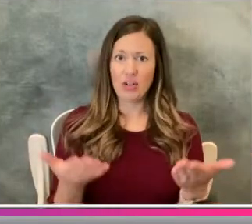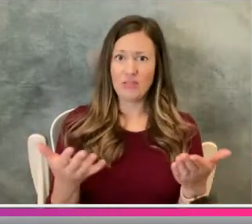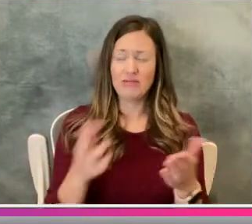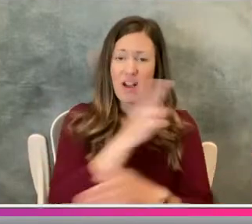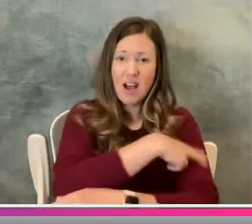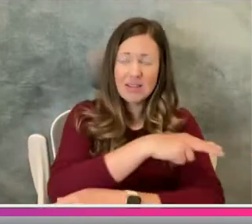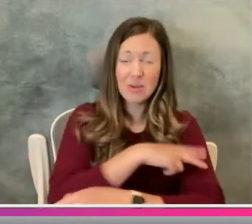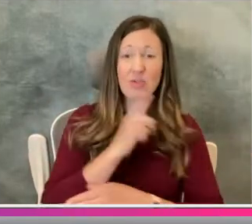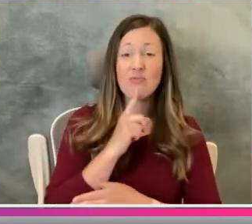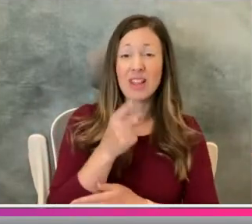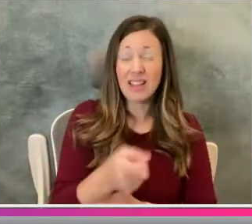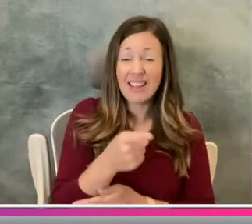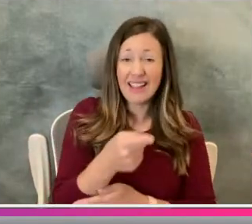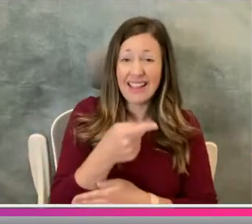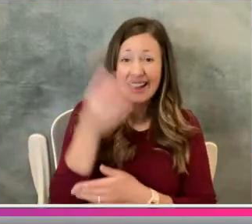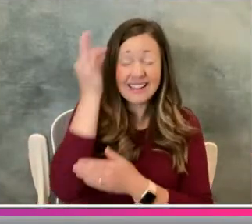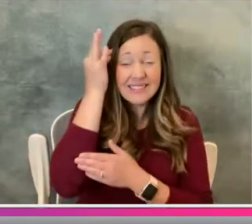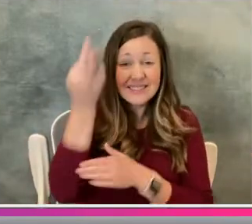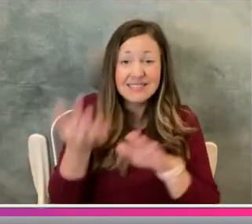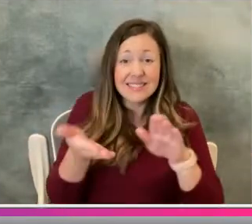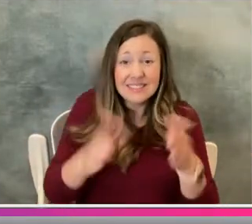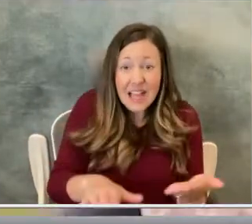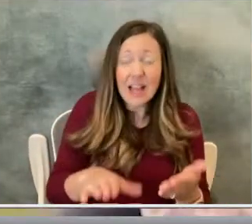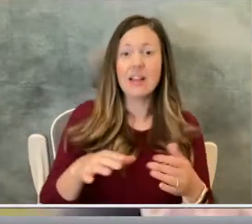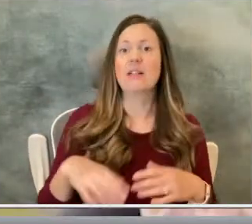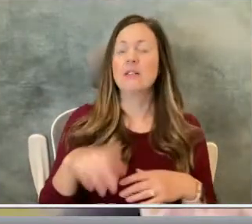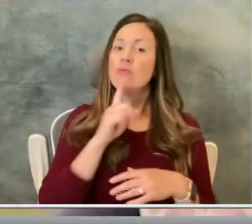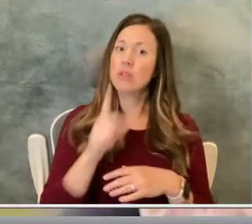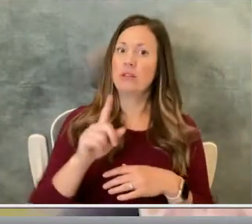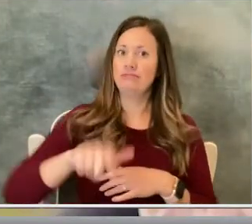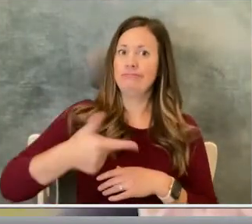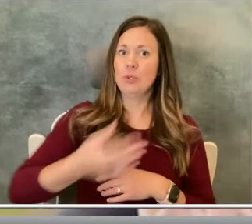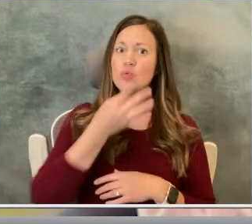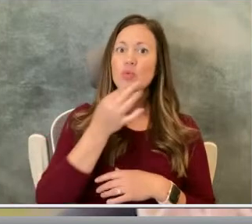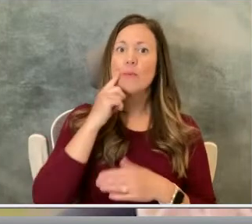life and in line for a new heart.